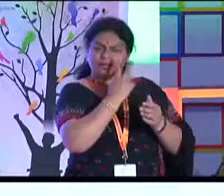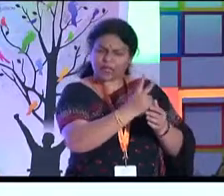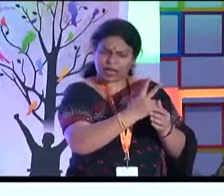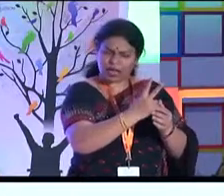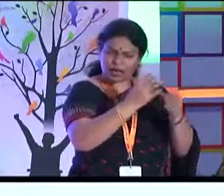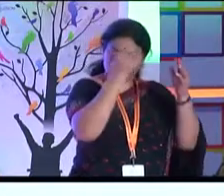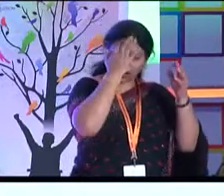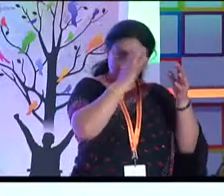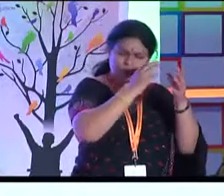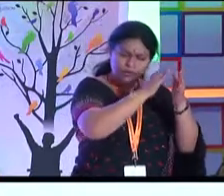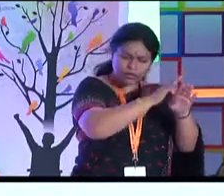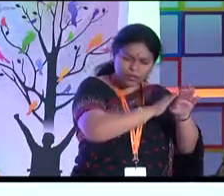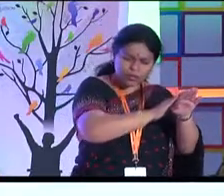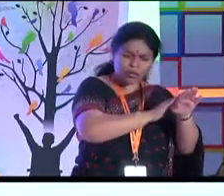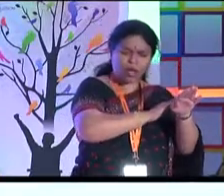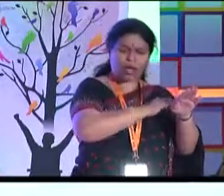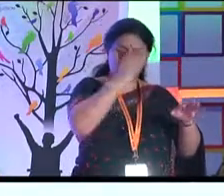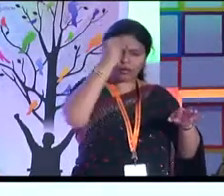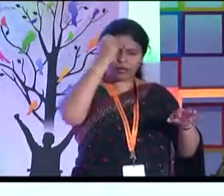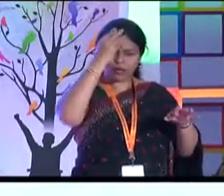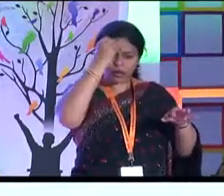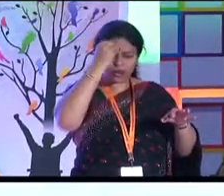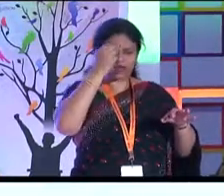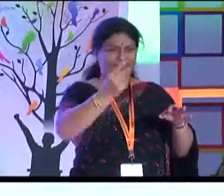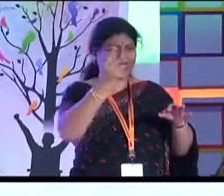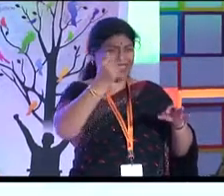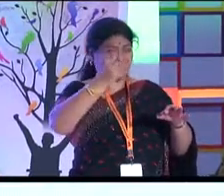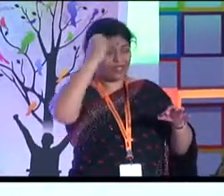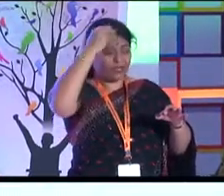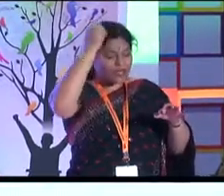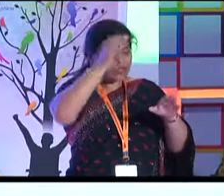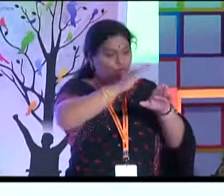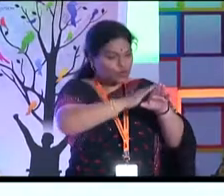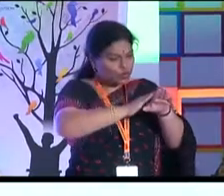cure, can we slow down the progression of